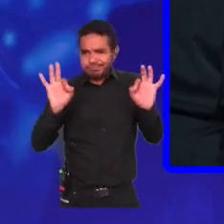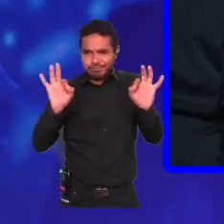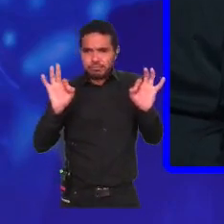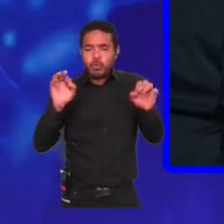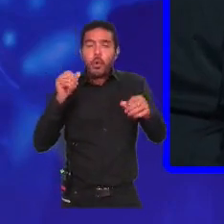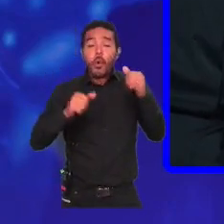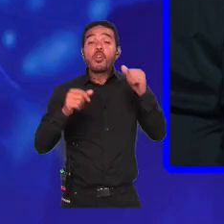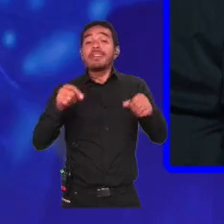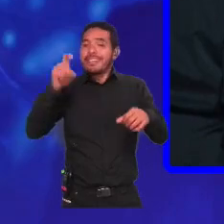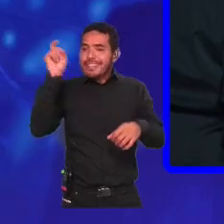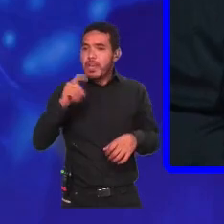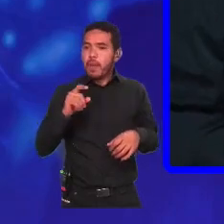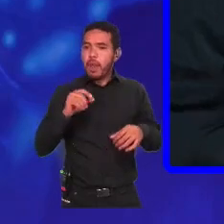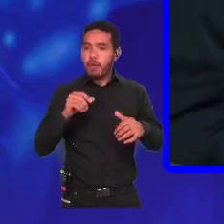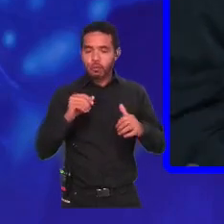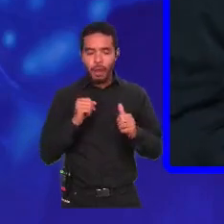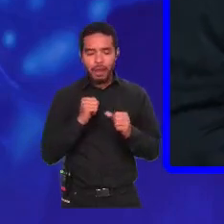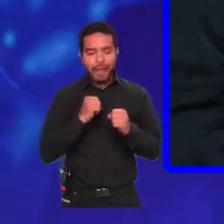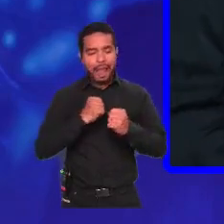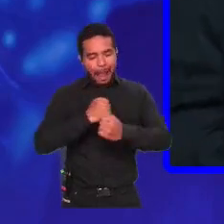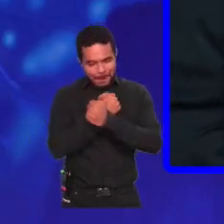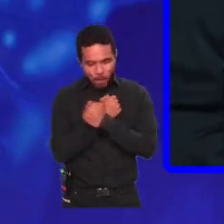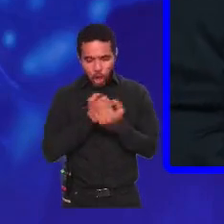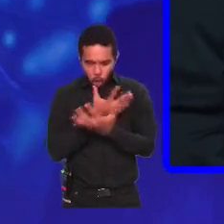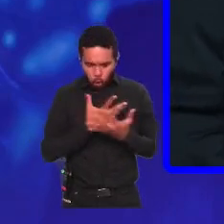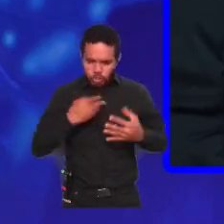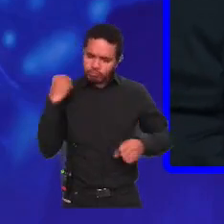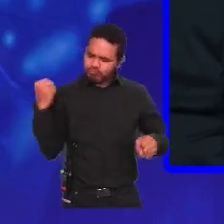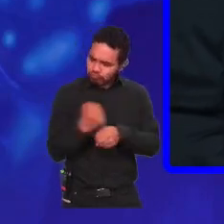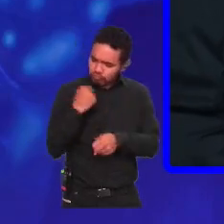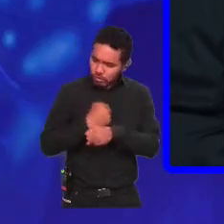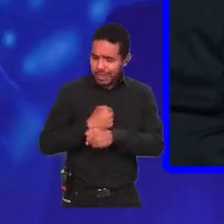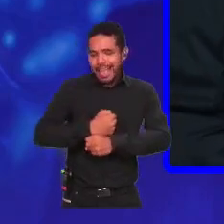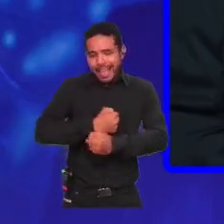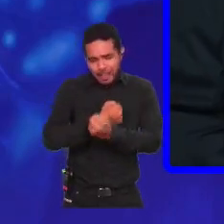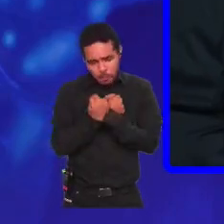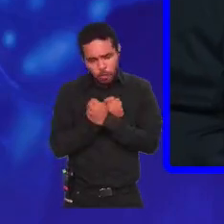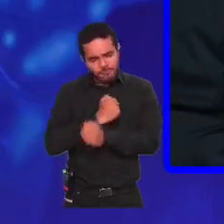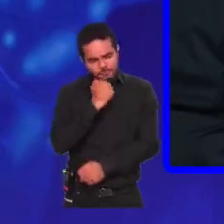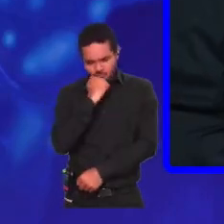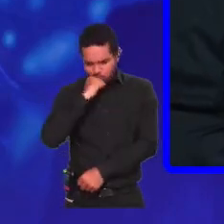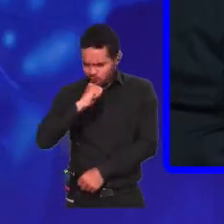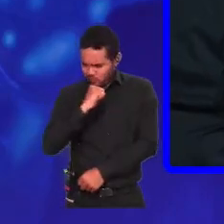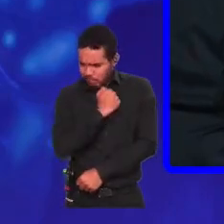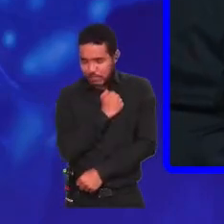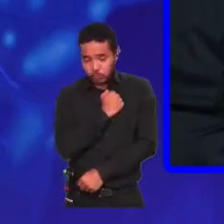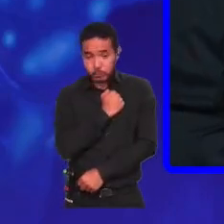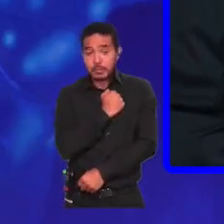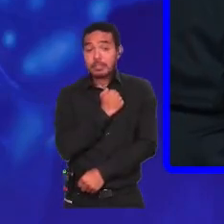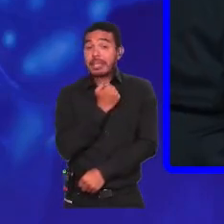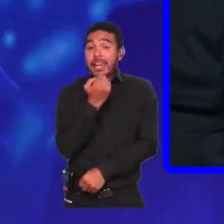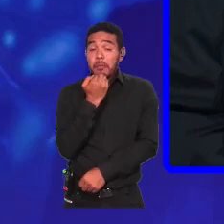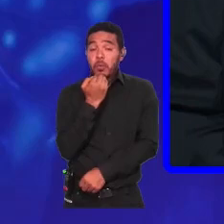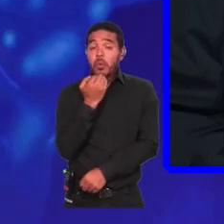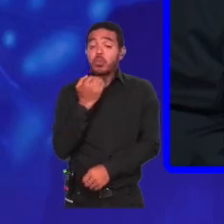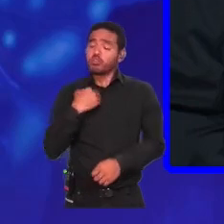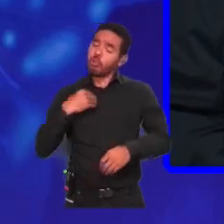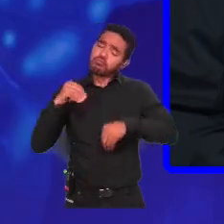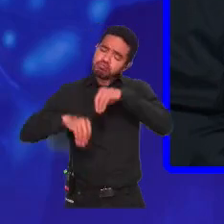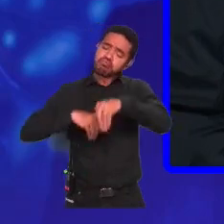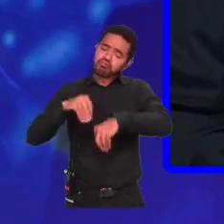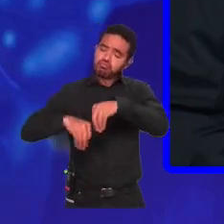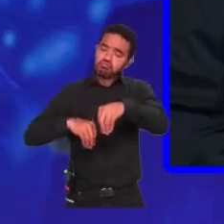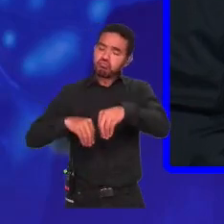you do. That's how I got where I was. And you always question if you can do it a little bit better,